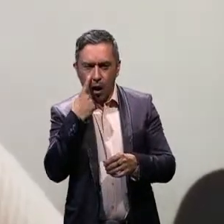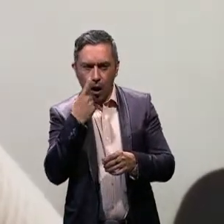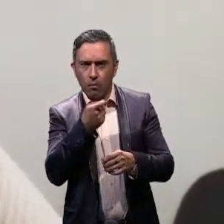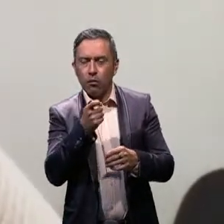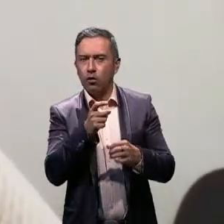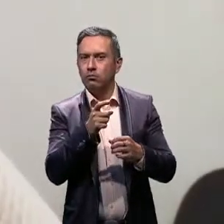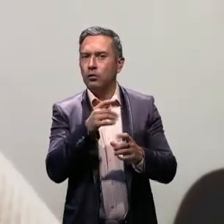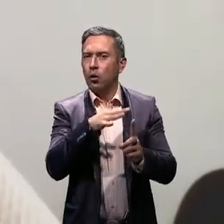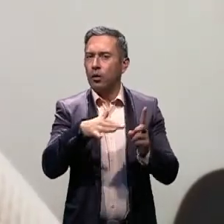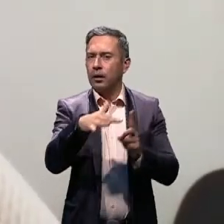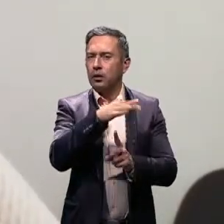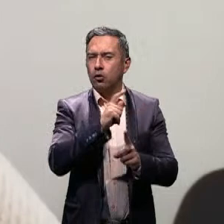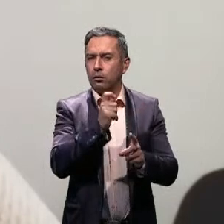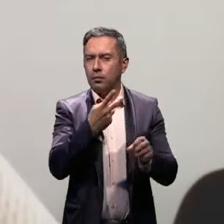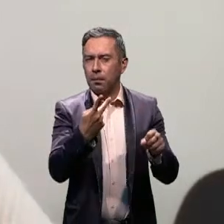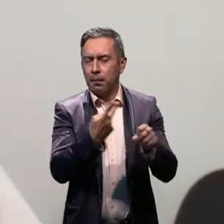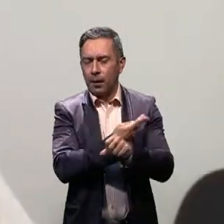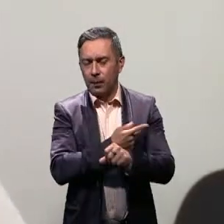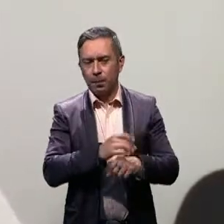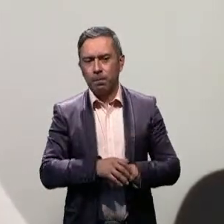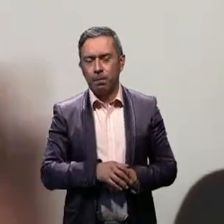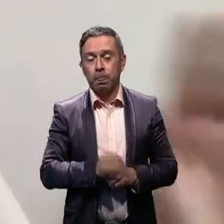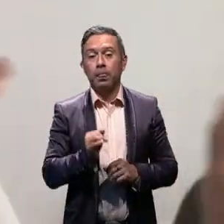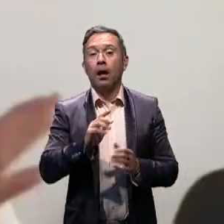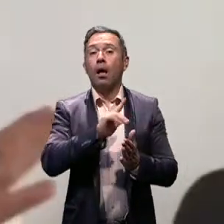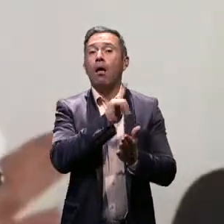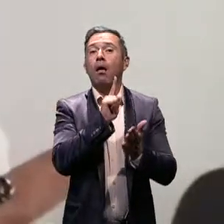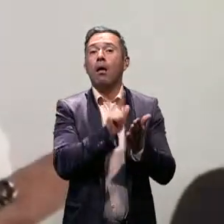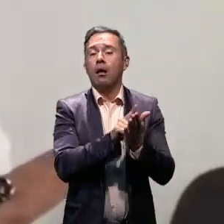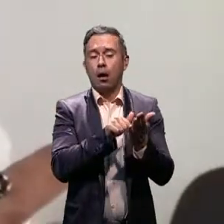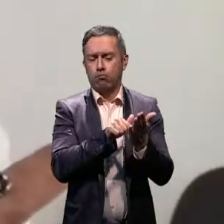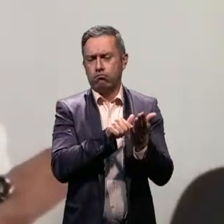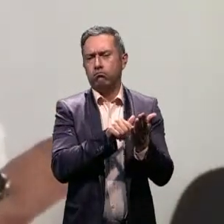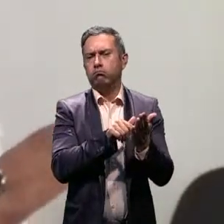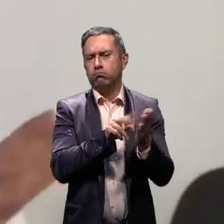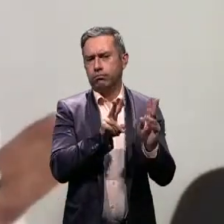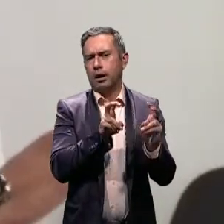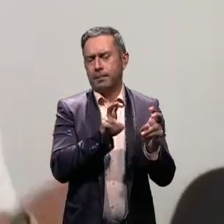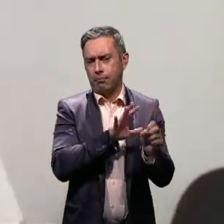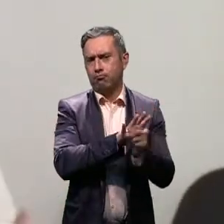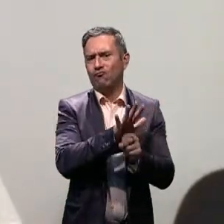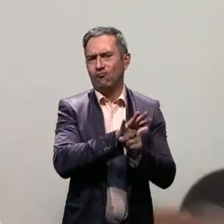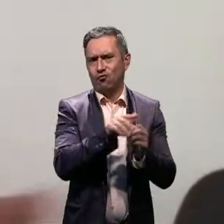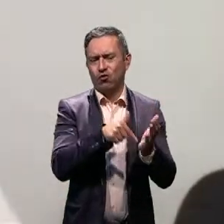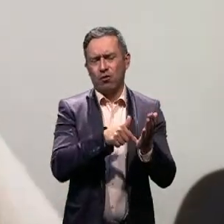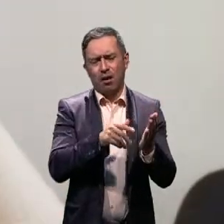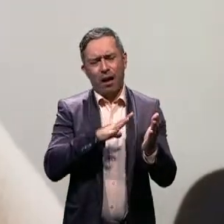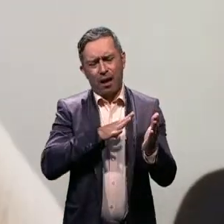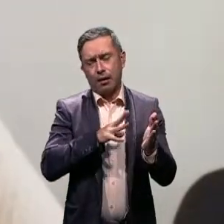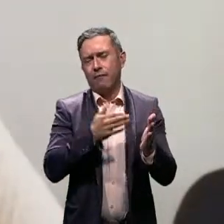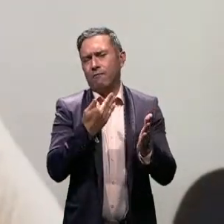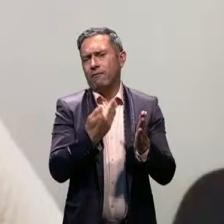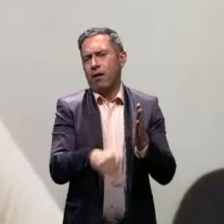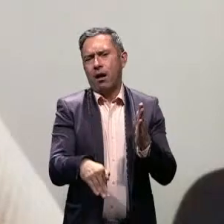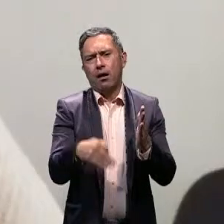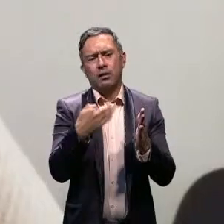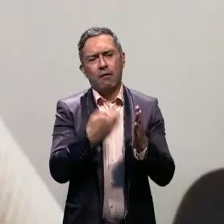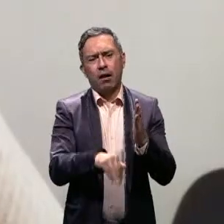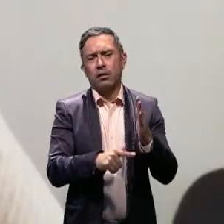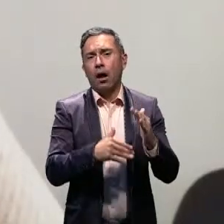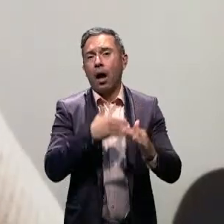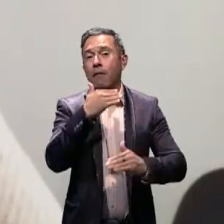allows us to be more in context. So moreover, the legislation or the laws that has